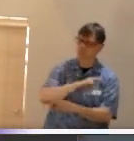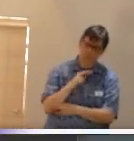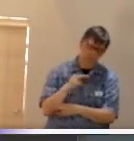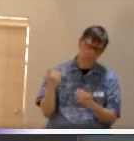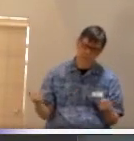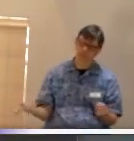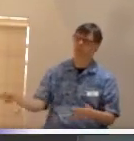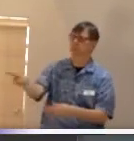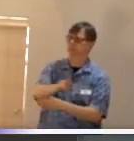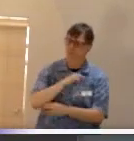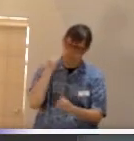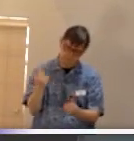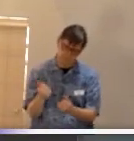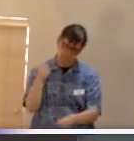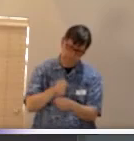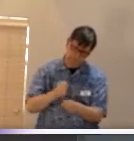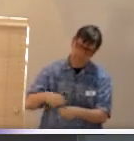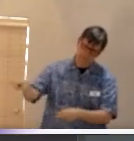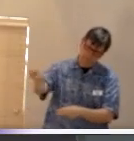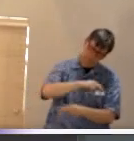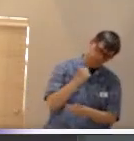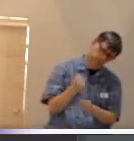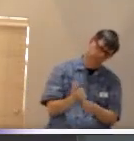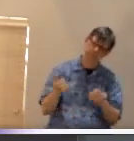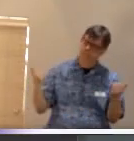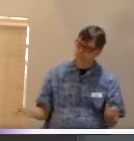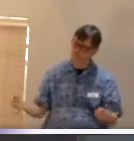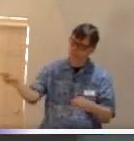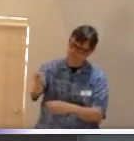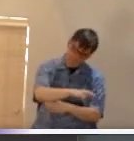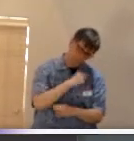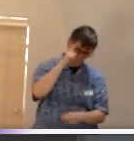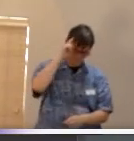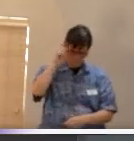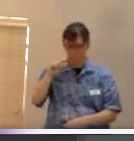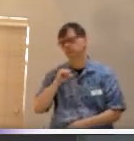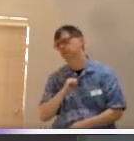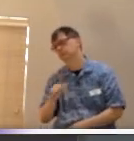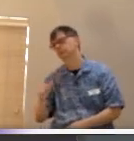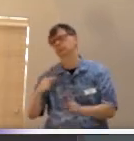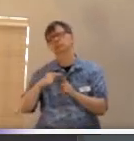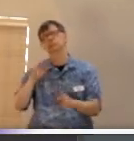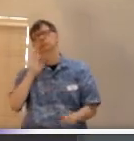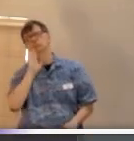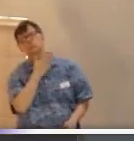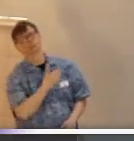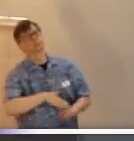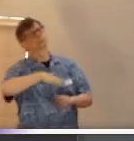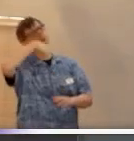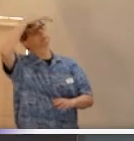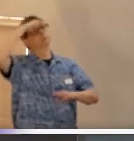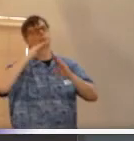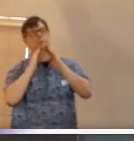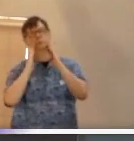person needs, not for what the job needs, but for what is needed for me to be in the highest